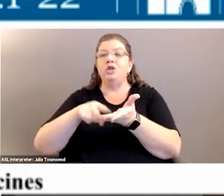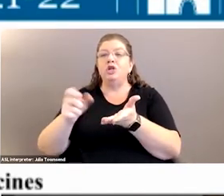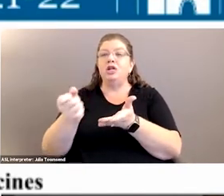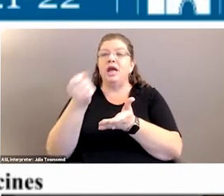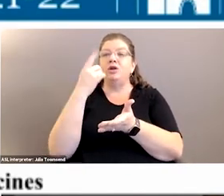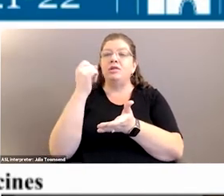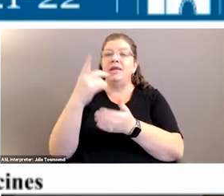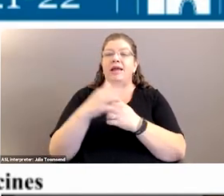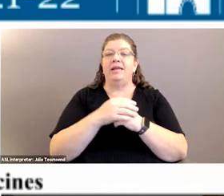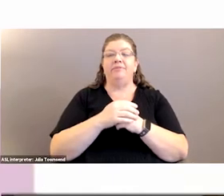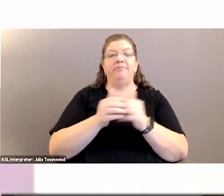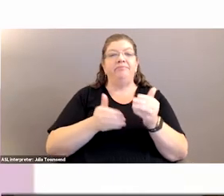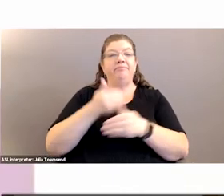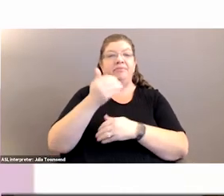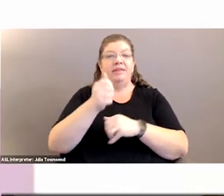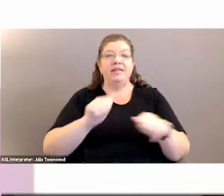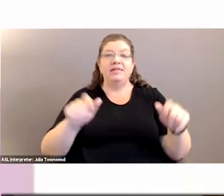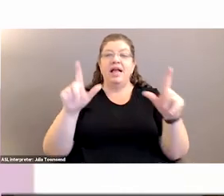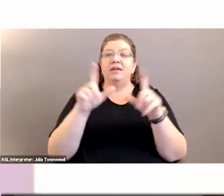next slide please